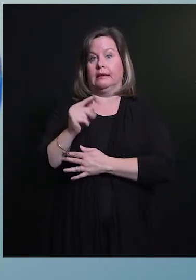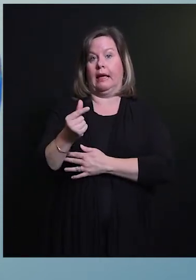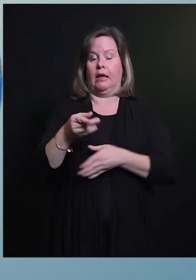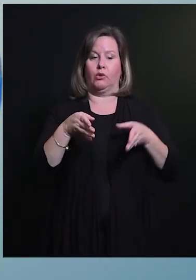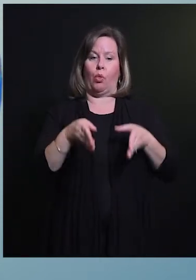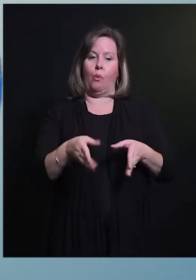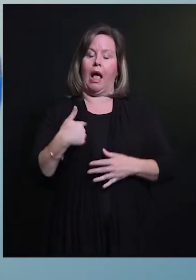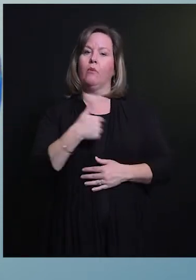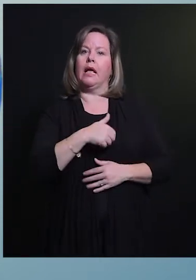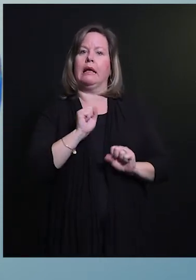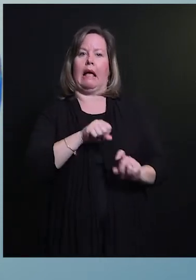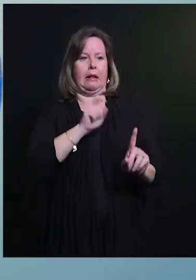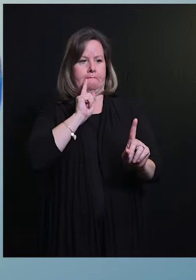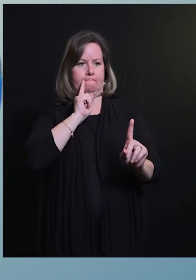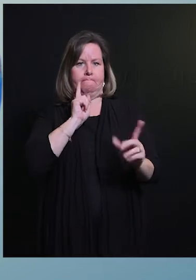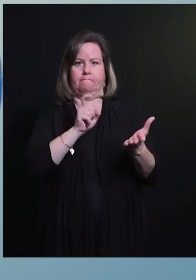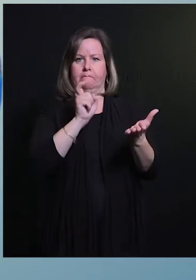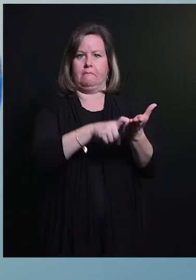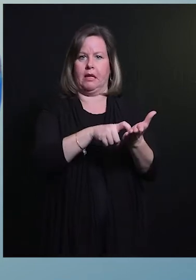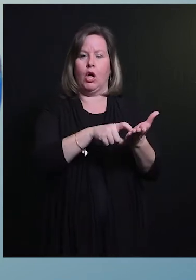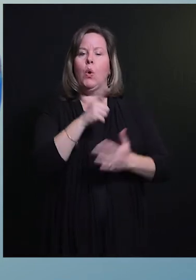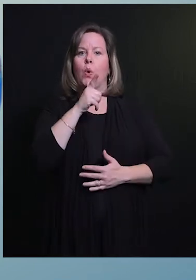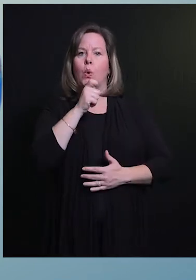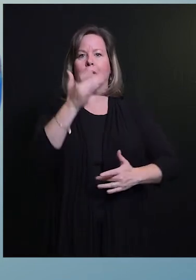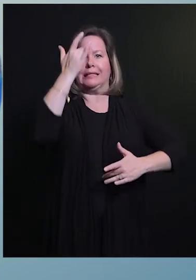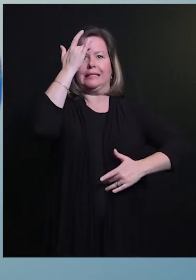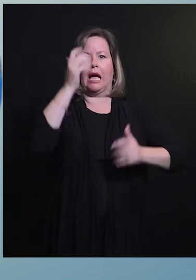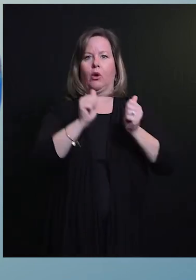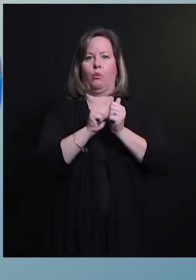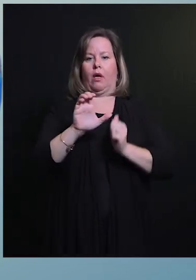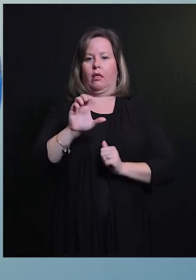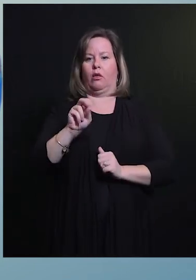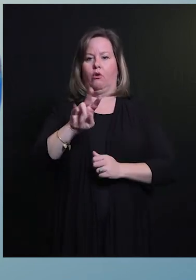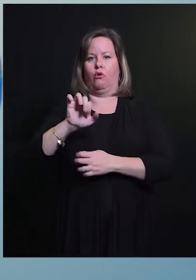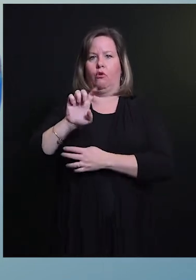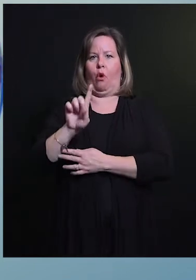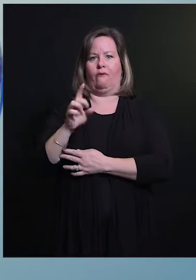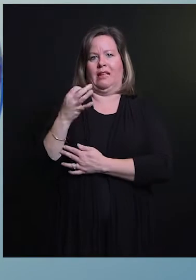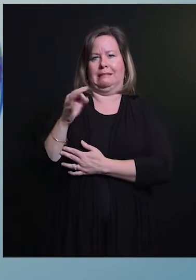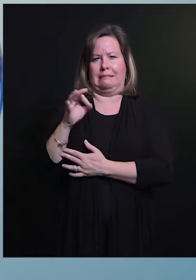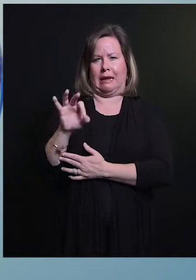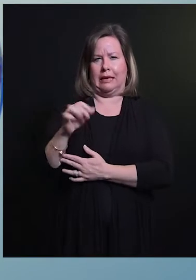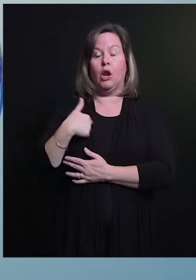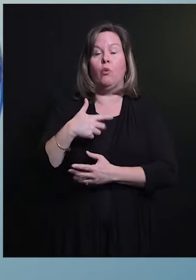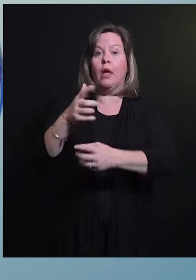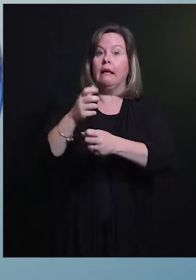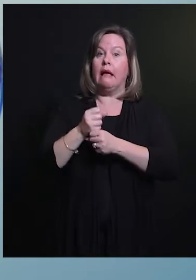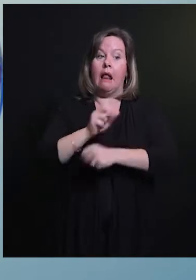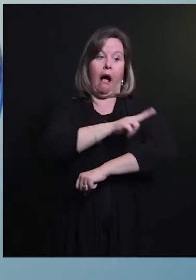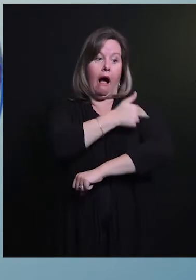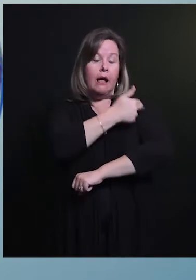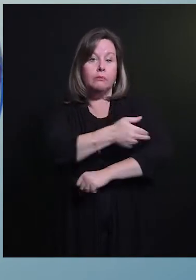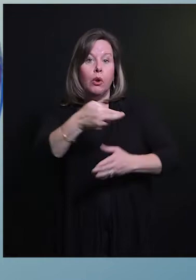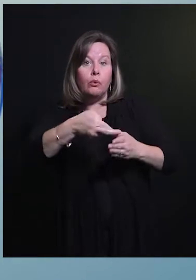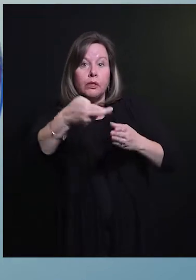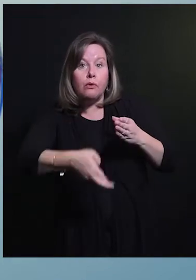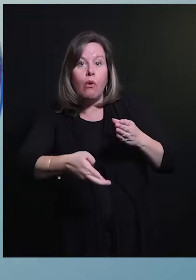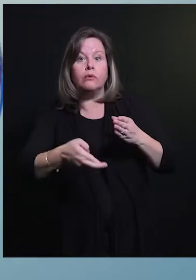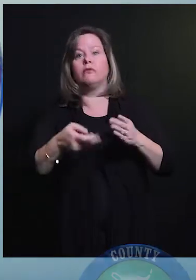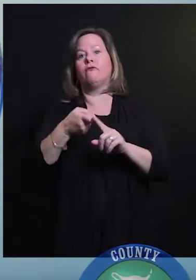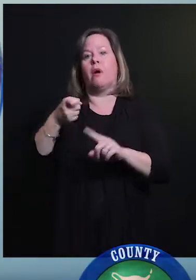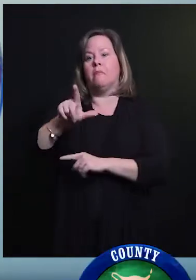the way that we identify individuals who are sick with COVID-19. We get those reports to us from hospitals and other laboratories in